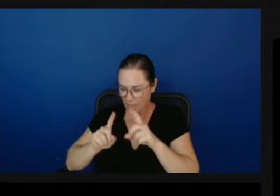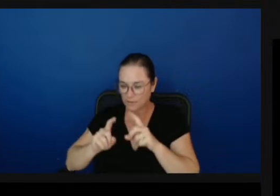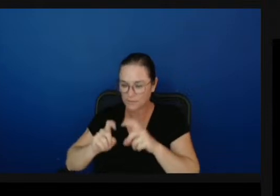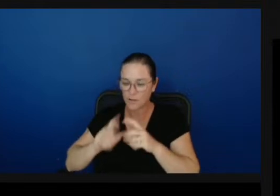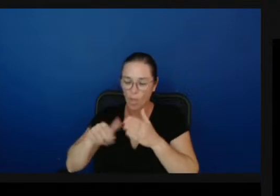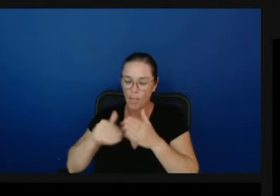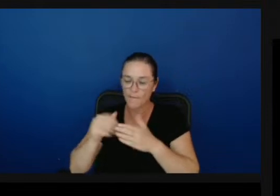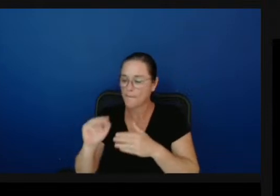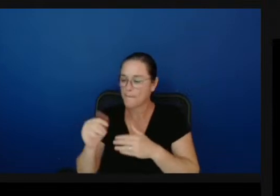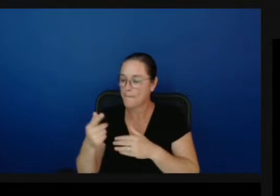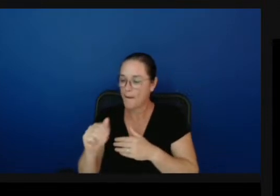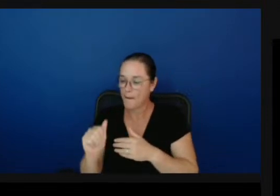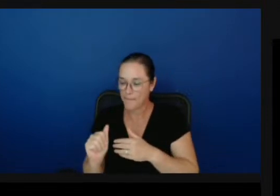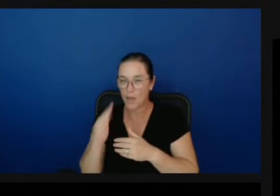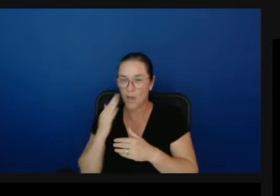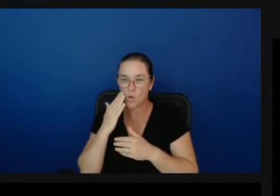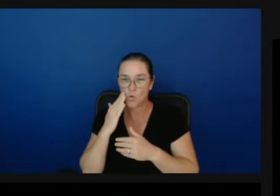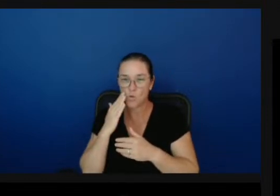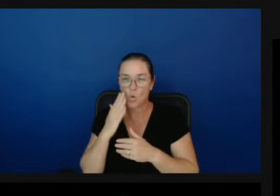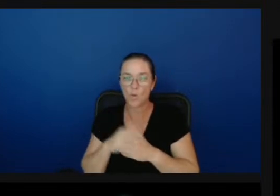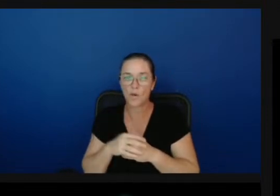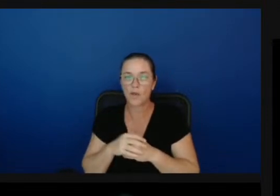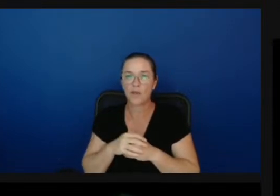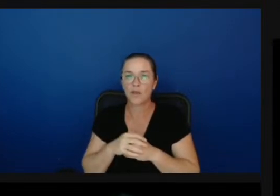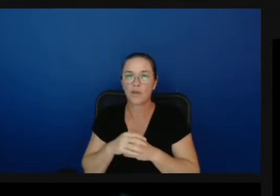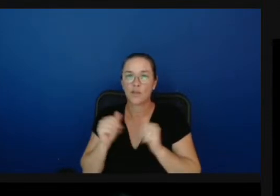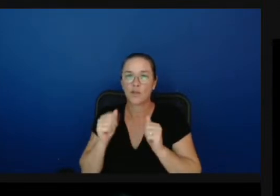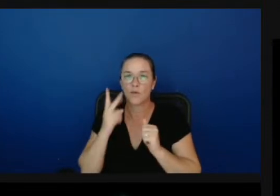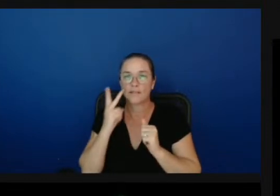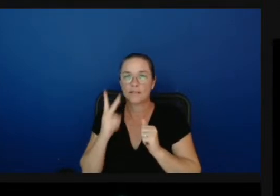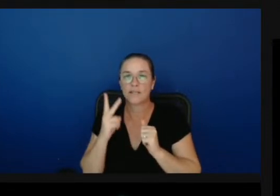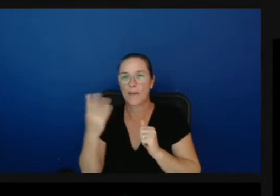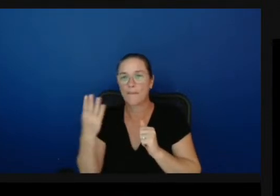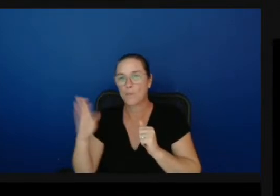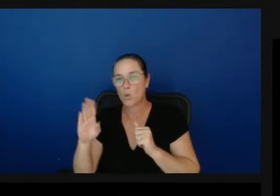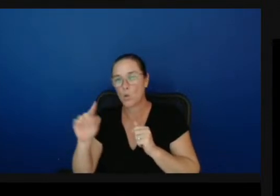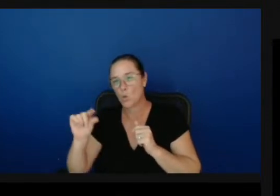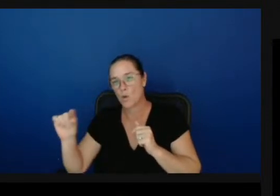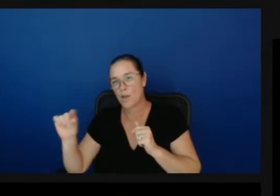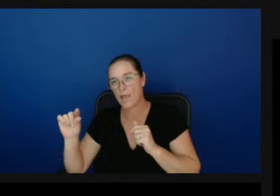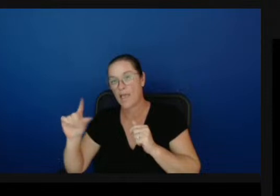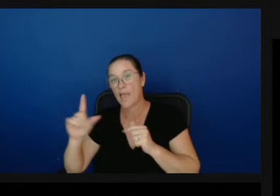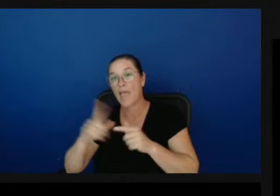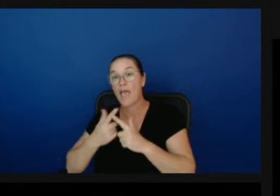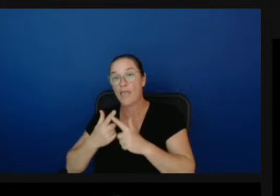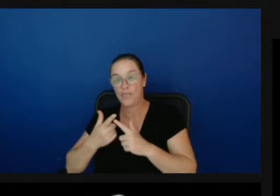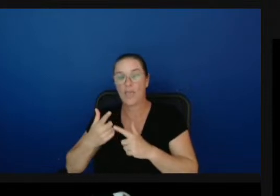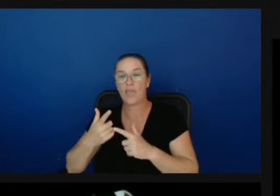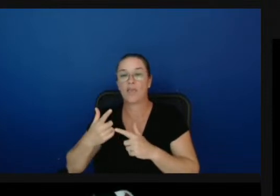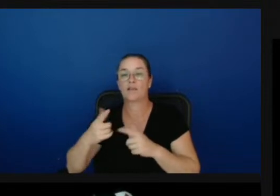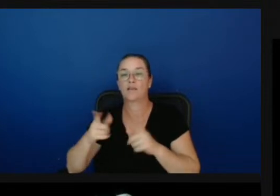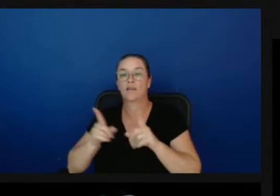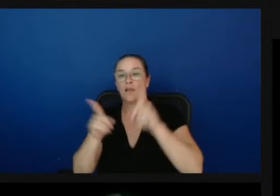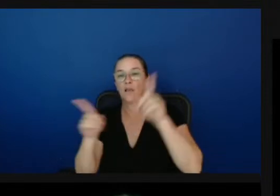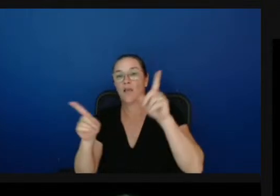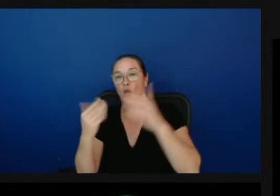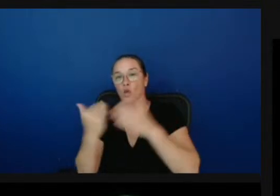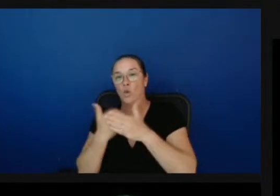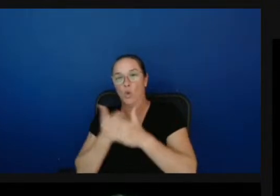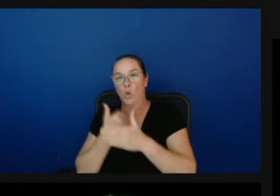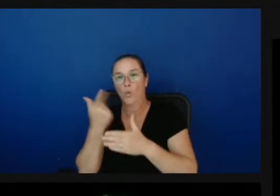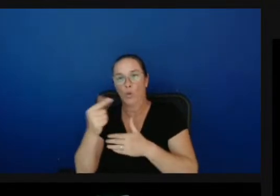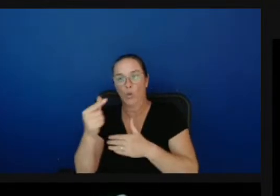So that's how you can see that some of that blue 52 magma was in the rift zone already. And it got mixed with what was going to erupt in 61